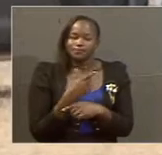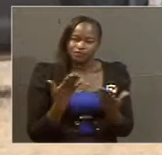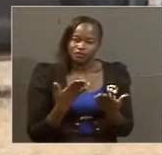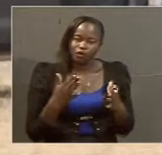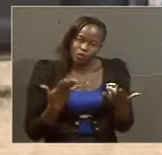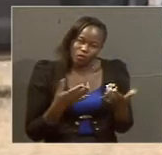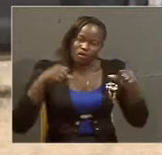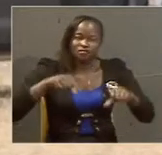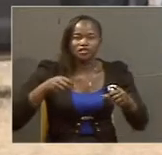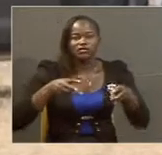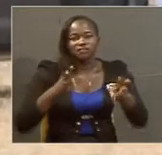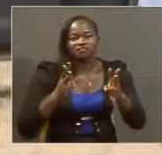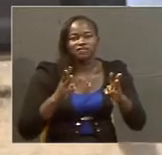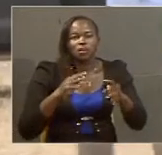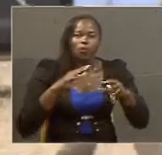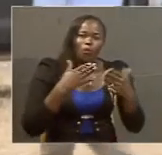2001,